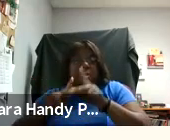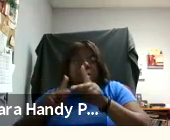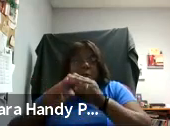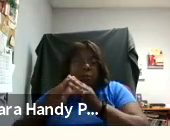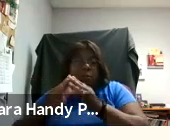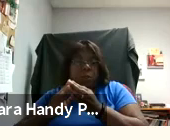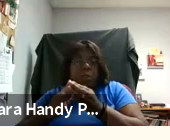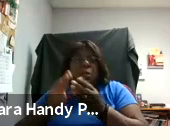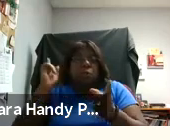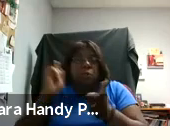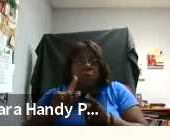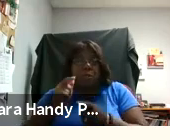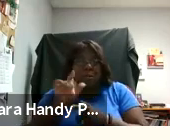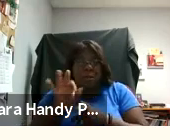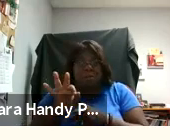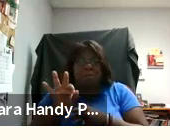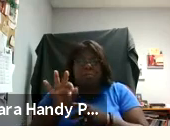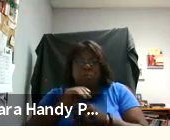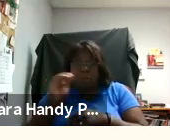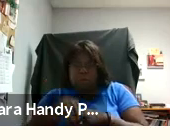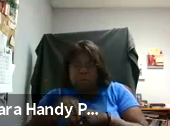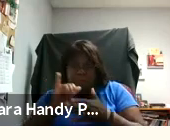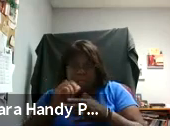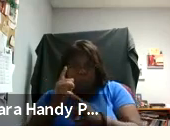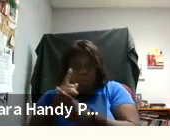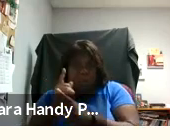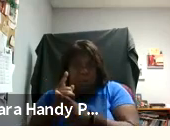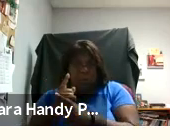to 29%. Is that correct?